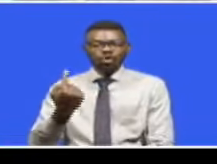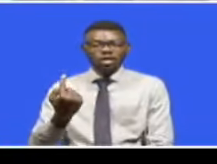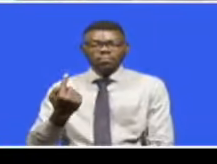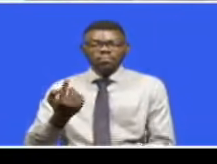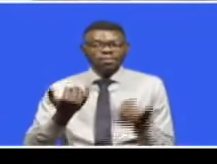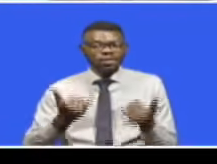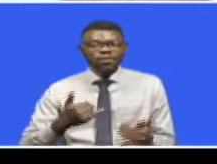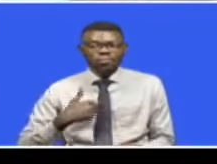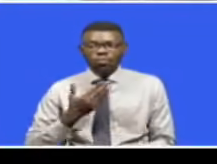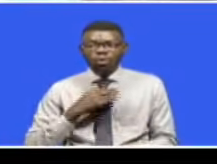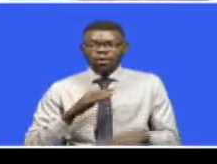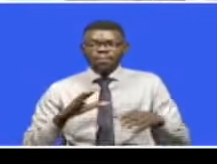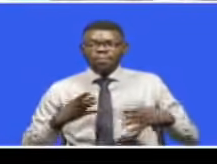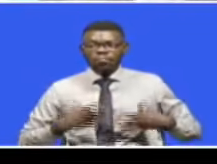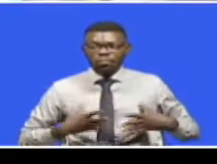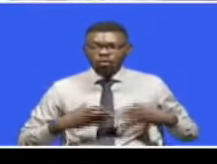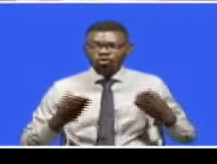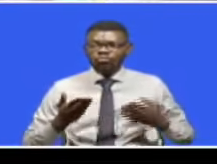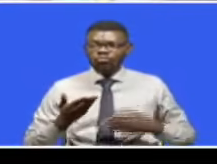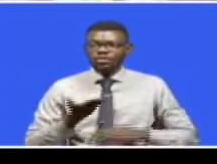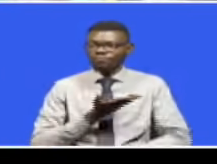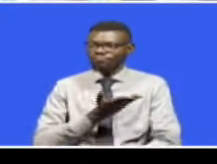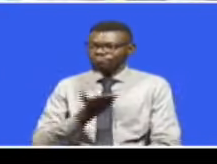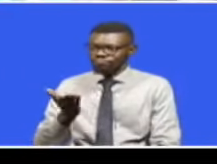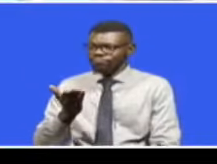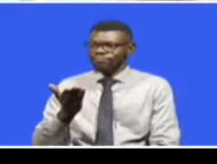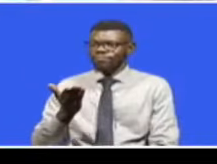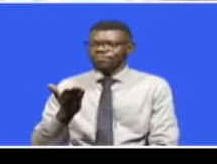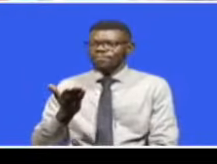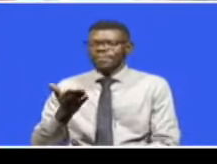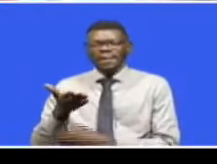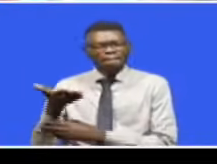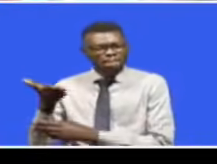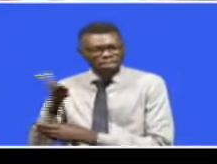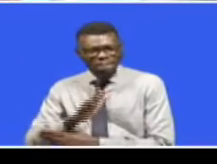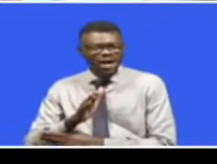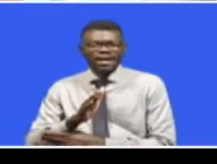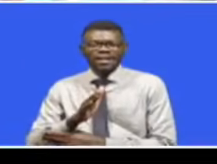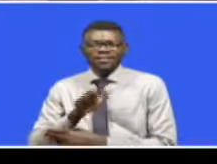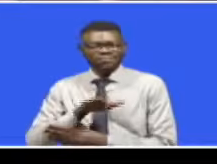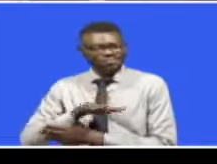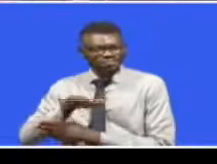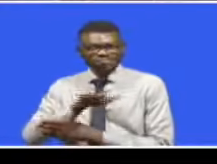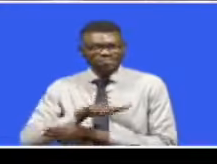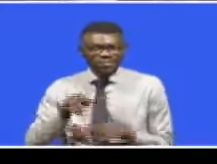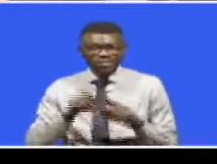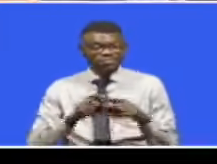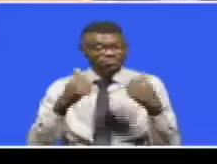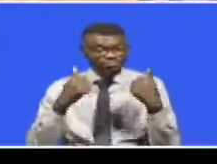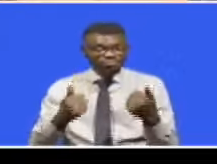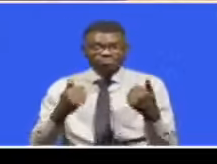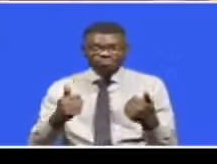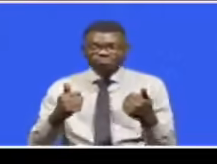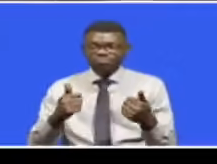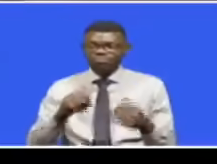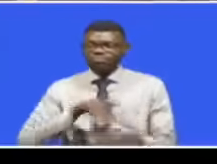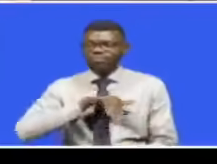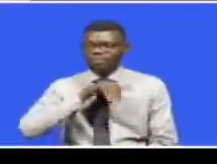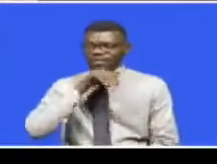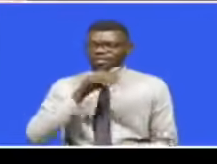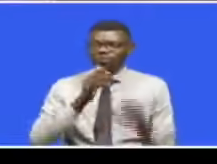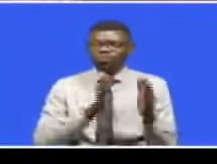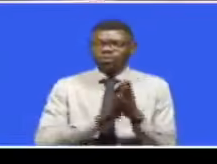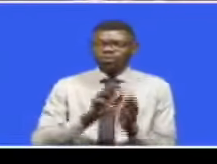Sasa nataka watu wetu warudi tena kule kwenye trenches. Sawa? Raila was in the company of some Western